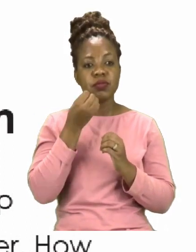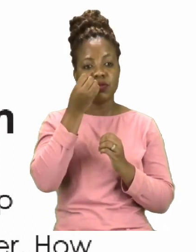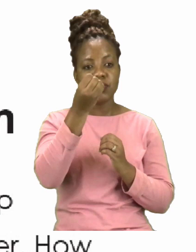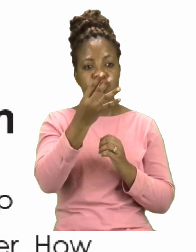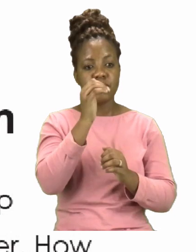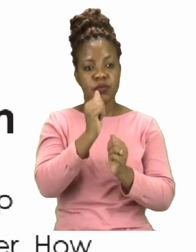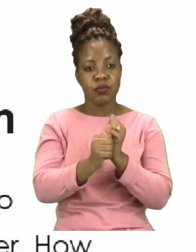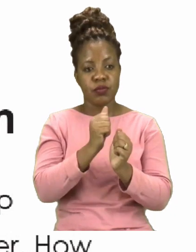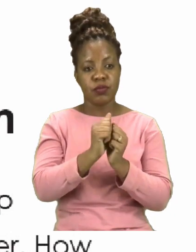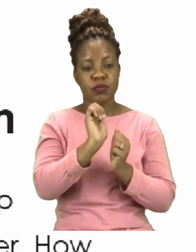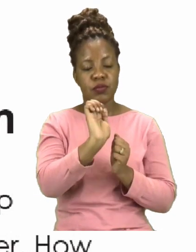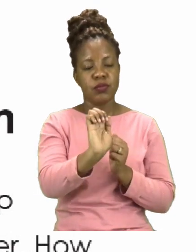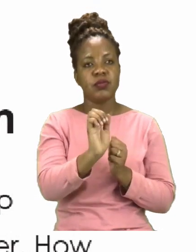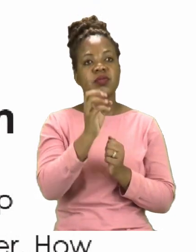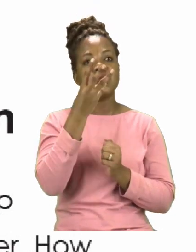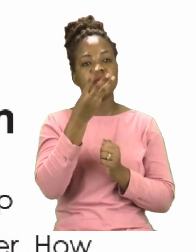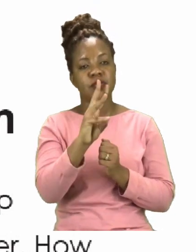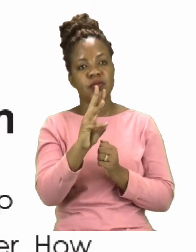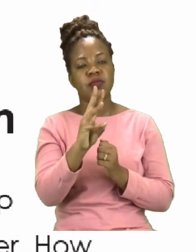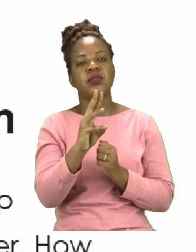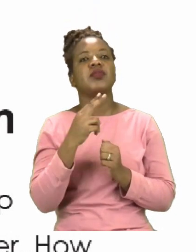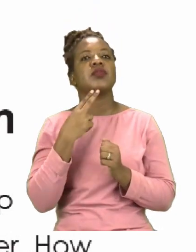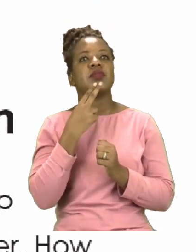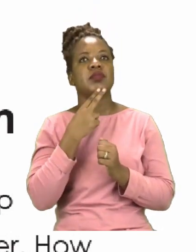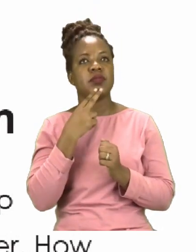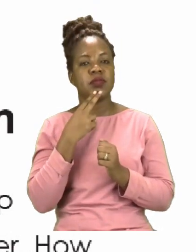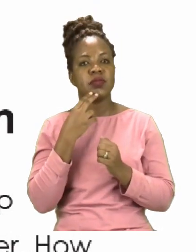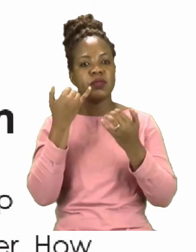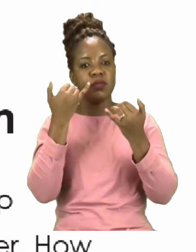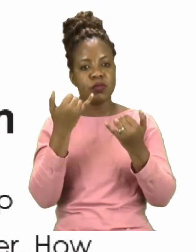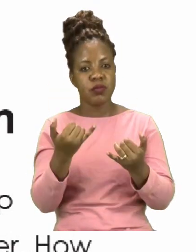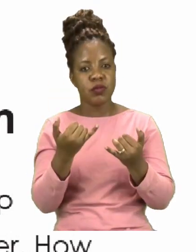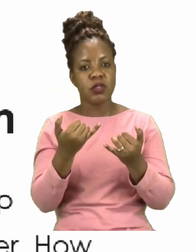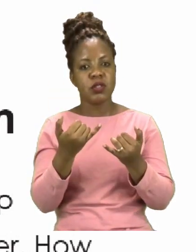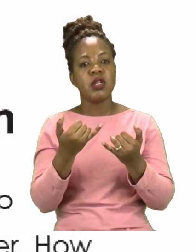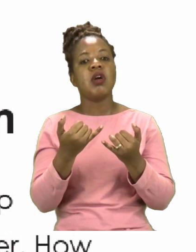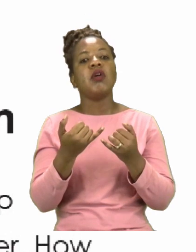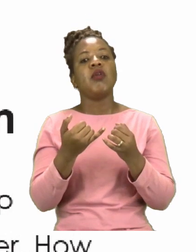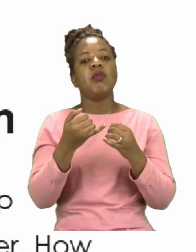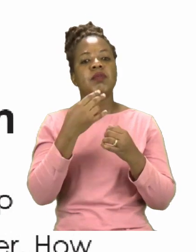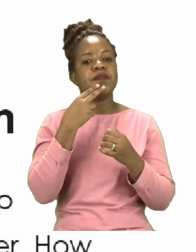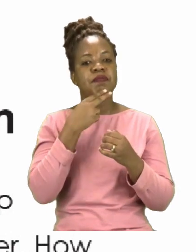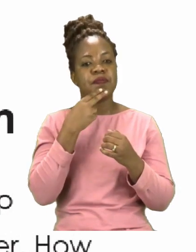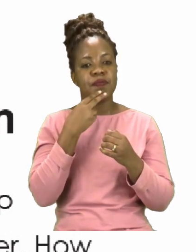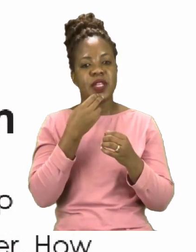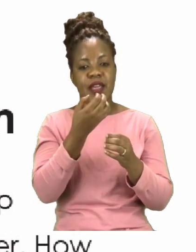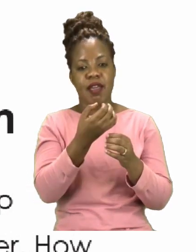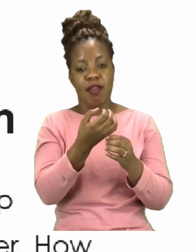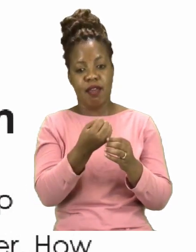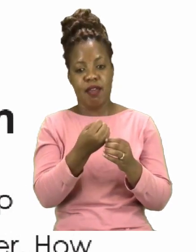brother. How many pencils did Mario have